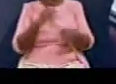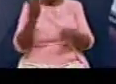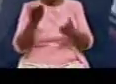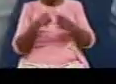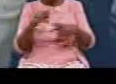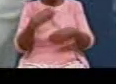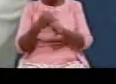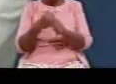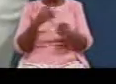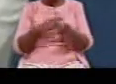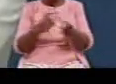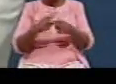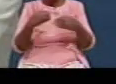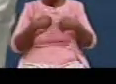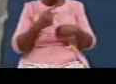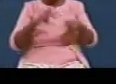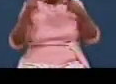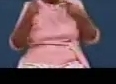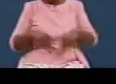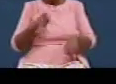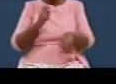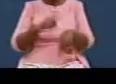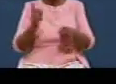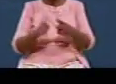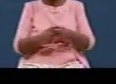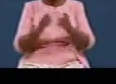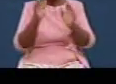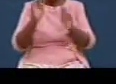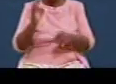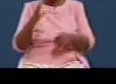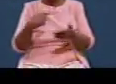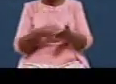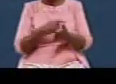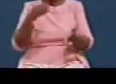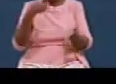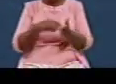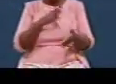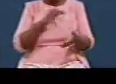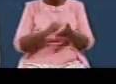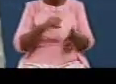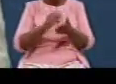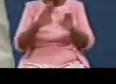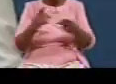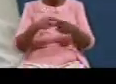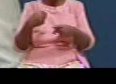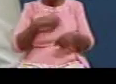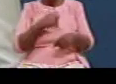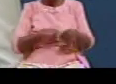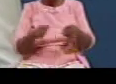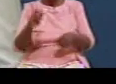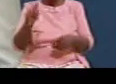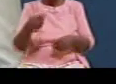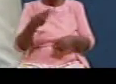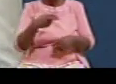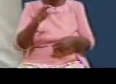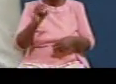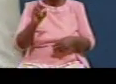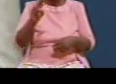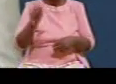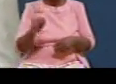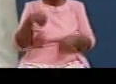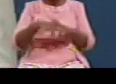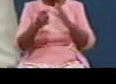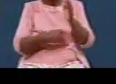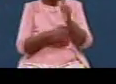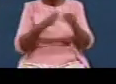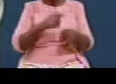time to preach the gospel. It said, it was given to me a thorn in the flesh, the messenger of Satan.